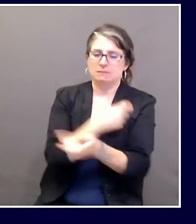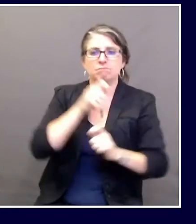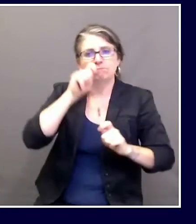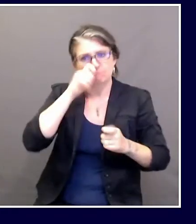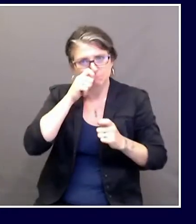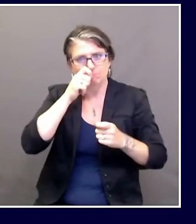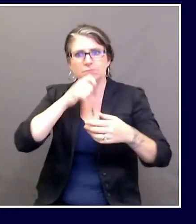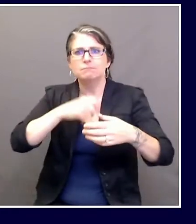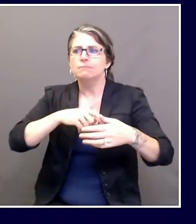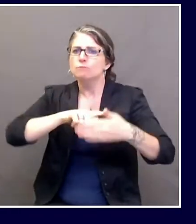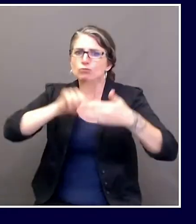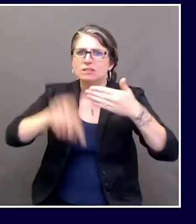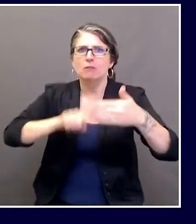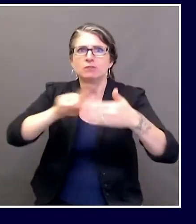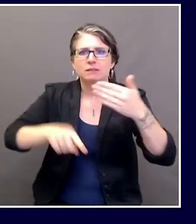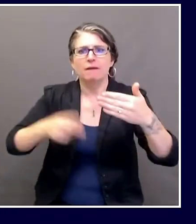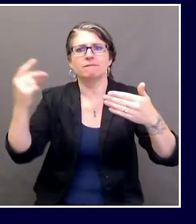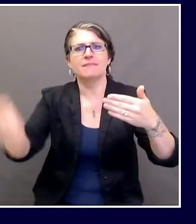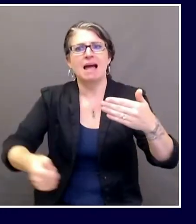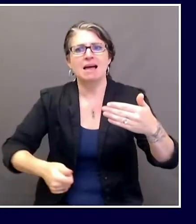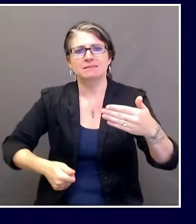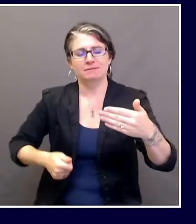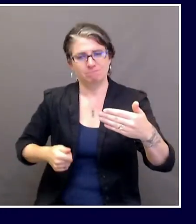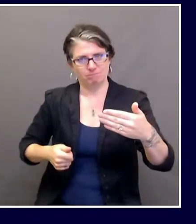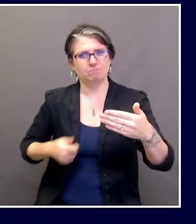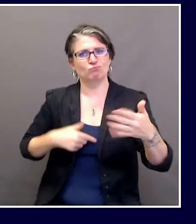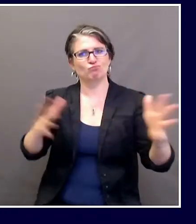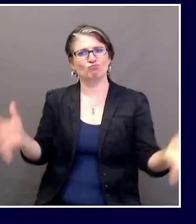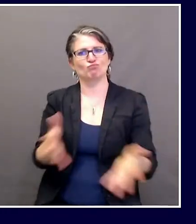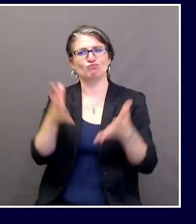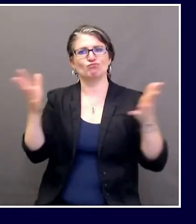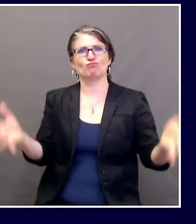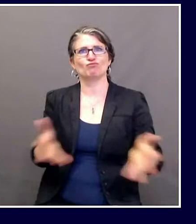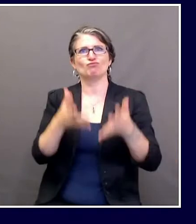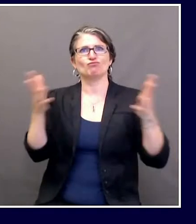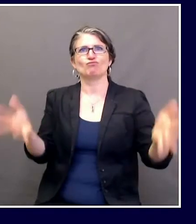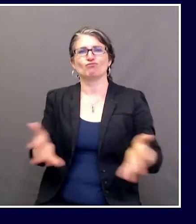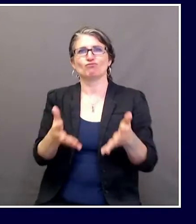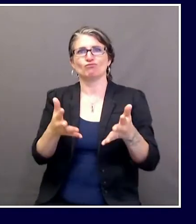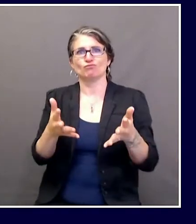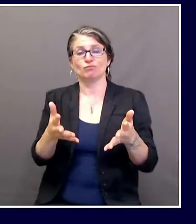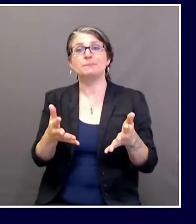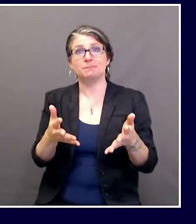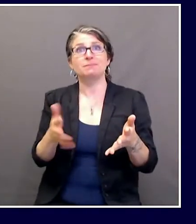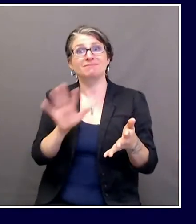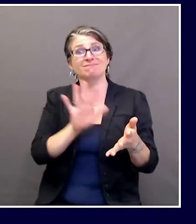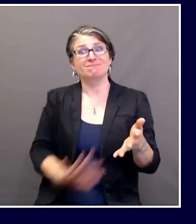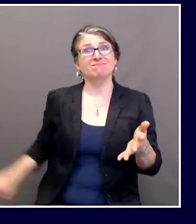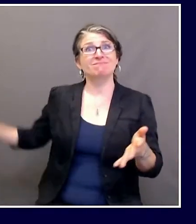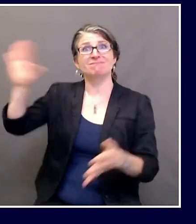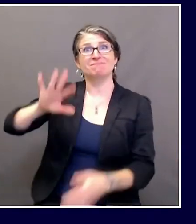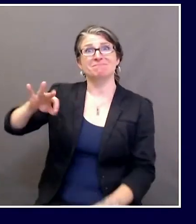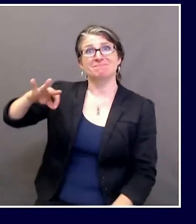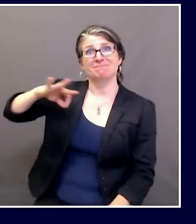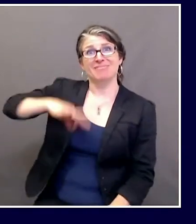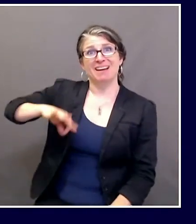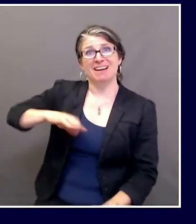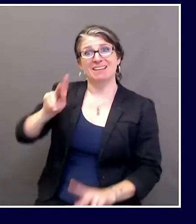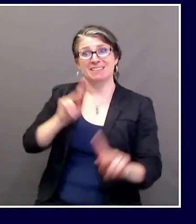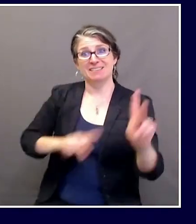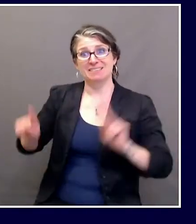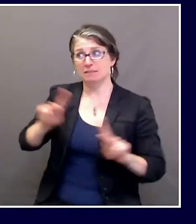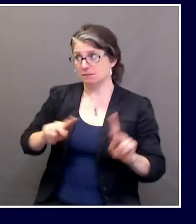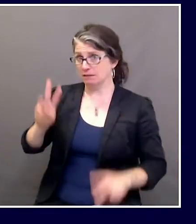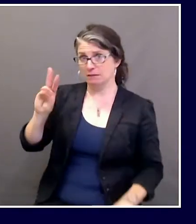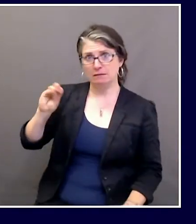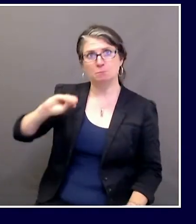64% of Maine residents aged 20 and older have been fully vaccinated, nearly 400,000 remain